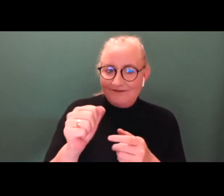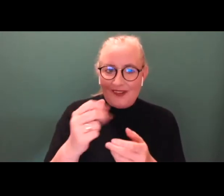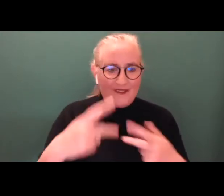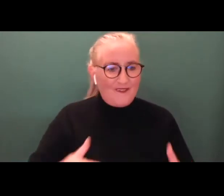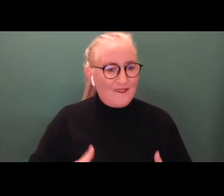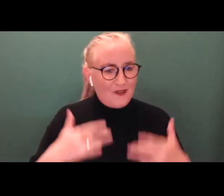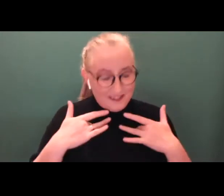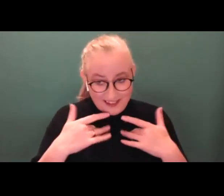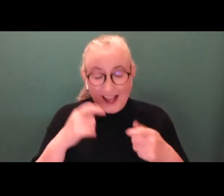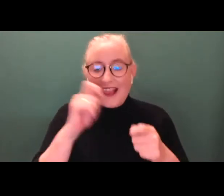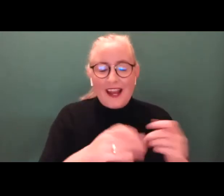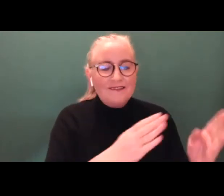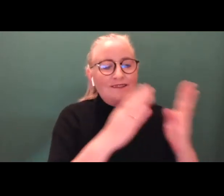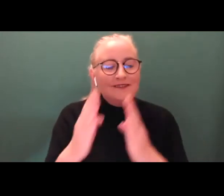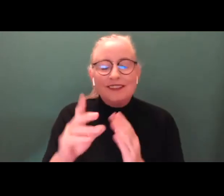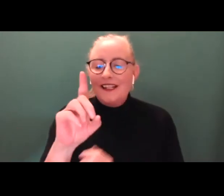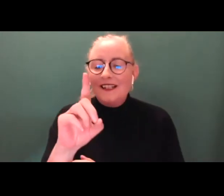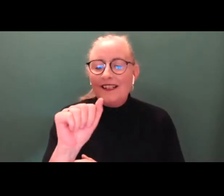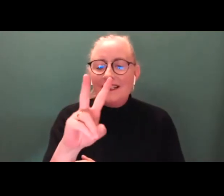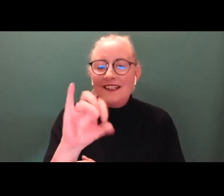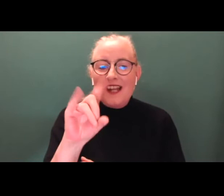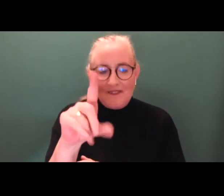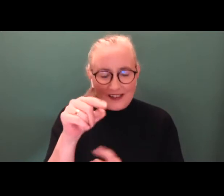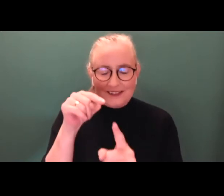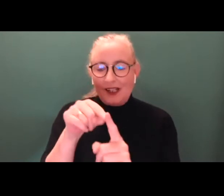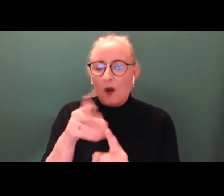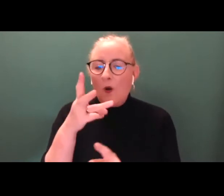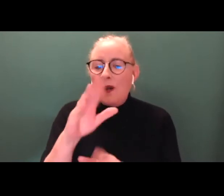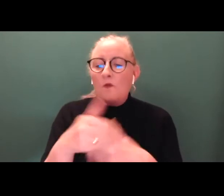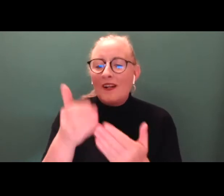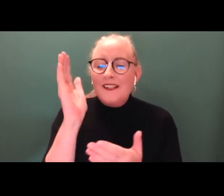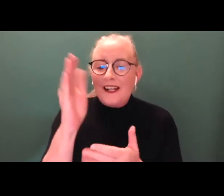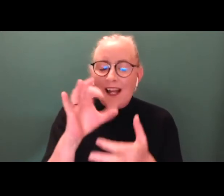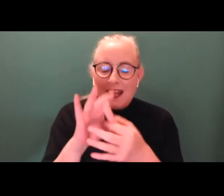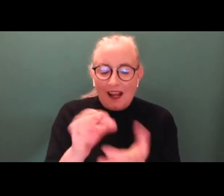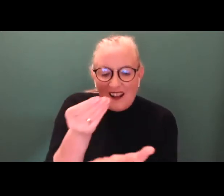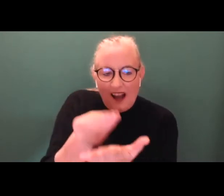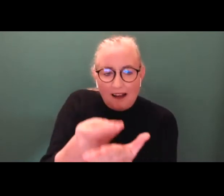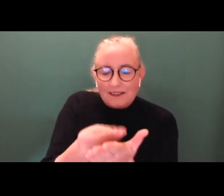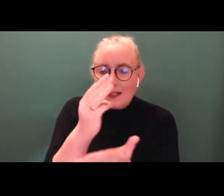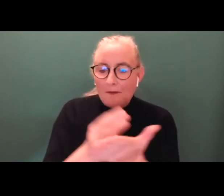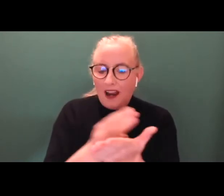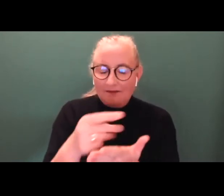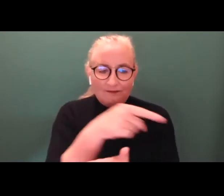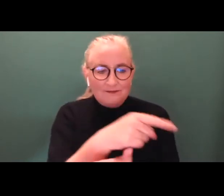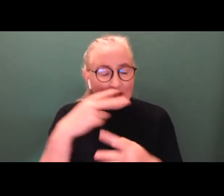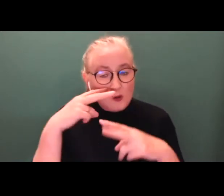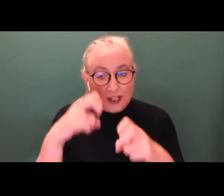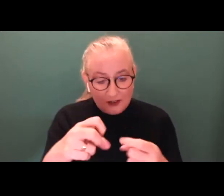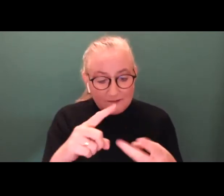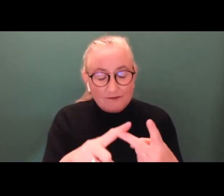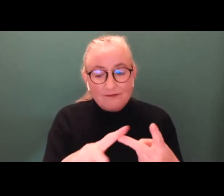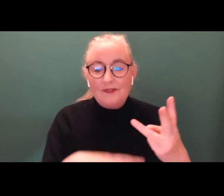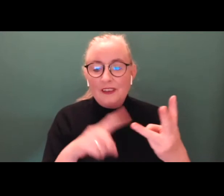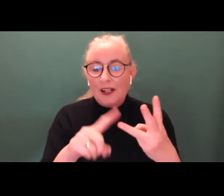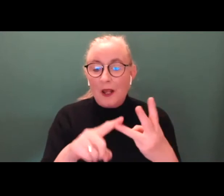then pass to David Hallinan, who is going to present findings of the cost element of the study. And finally, we're